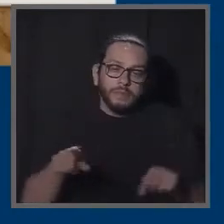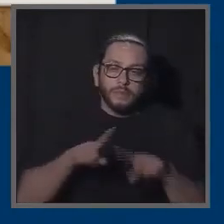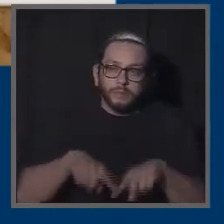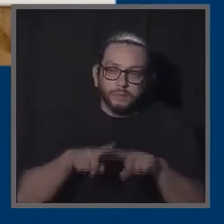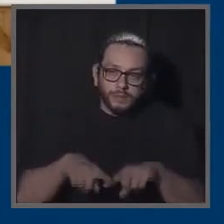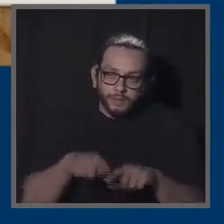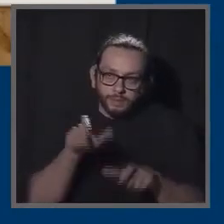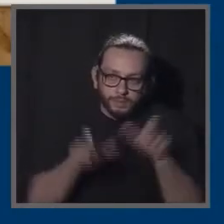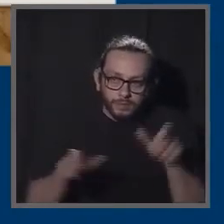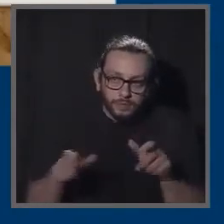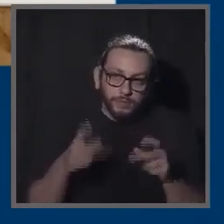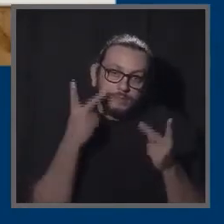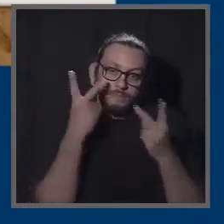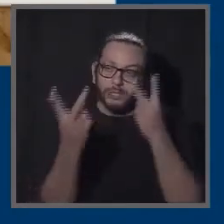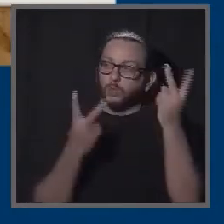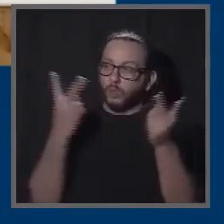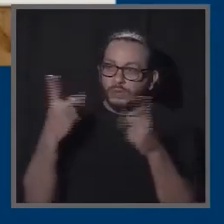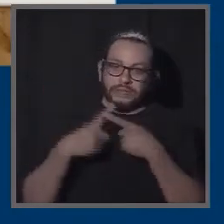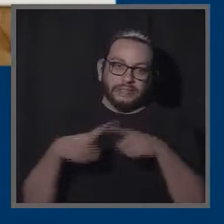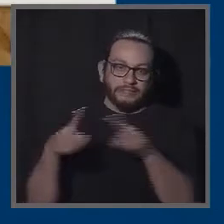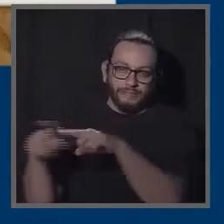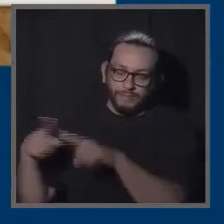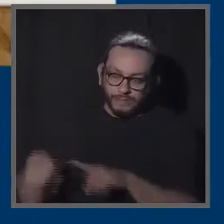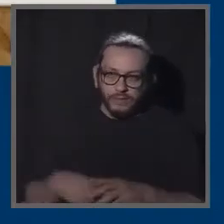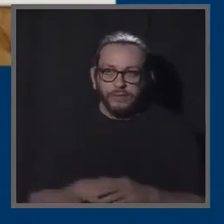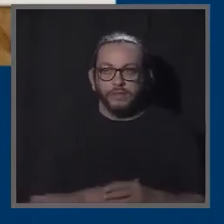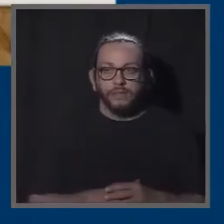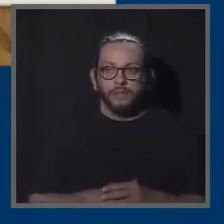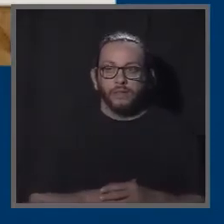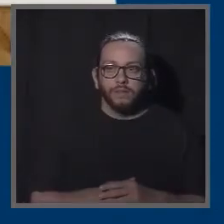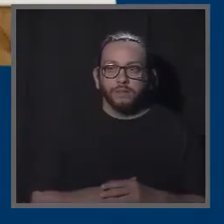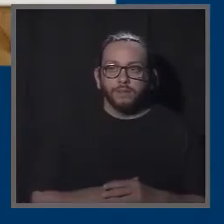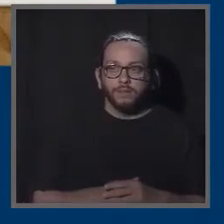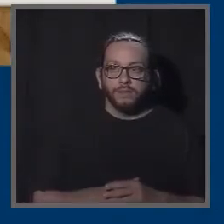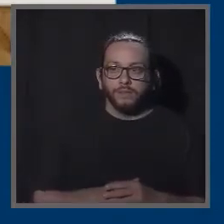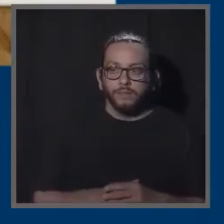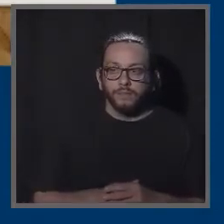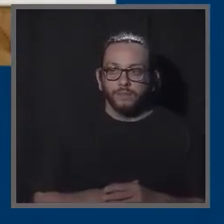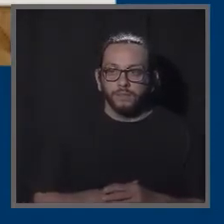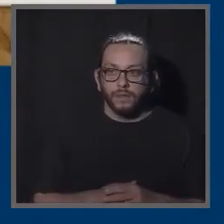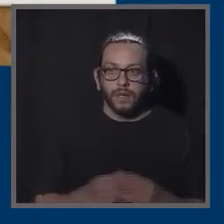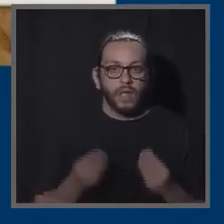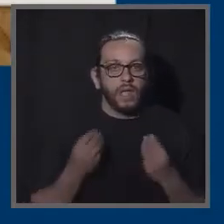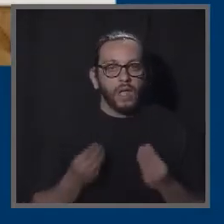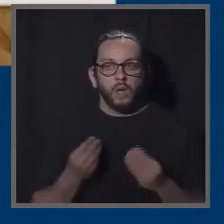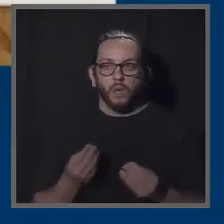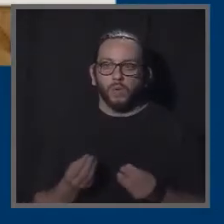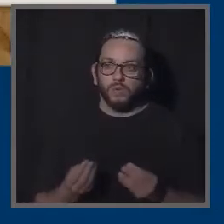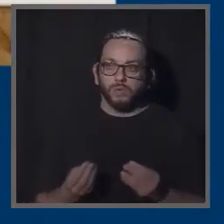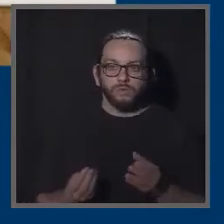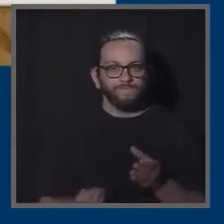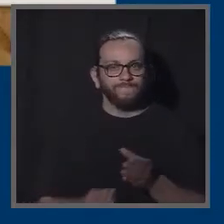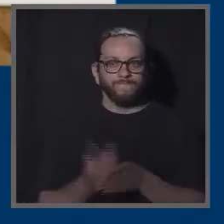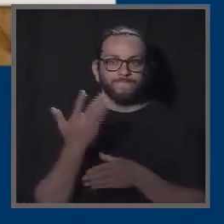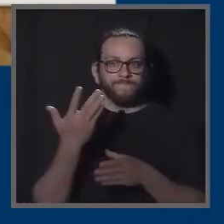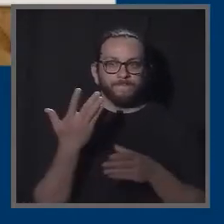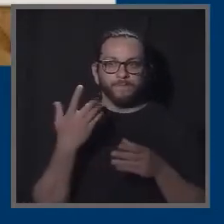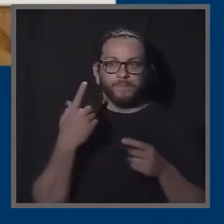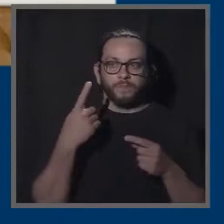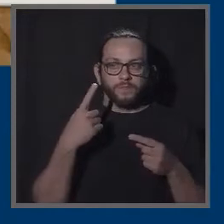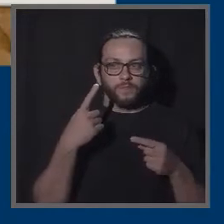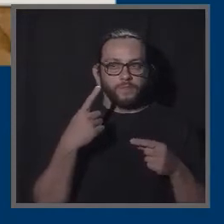as to what extent Creative People and Places looks like a innovative and interesting model of